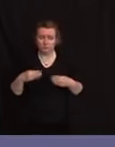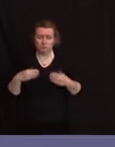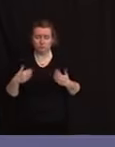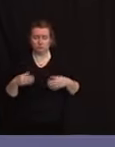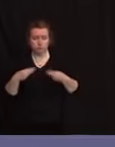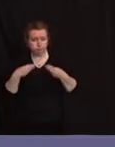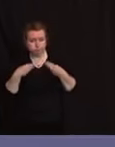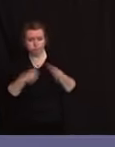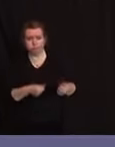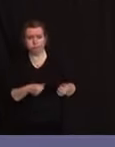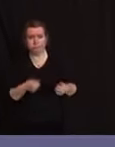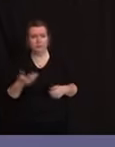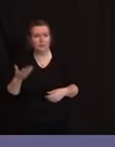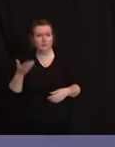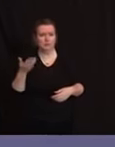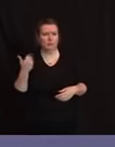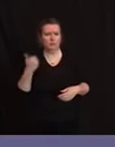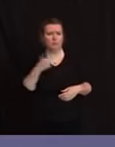in 6 or 7 weeks ago.